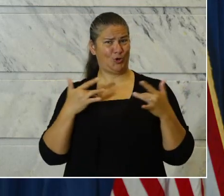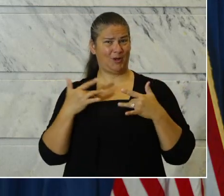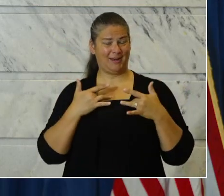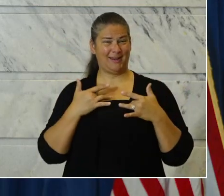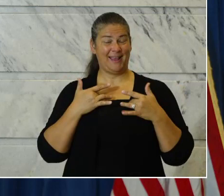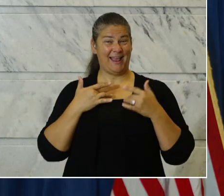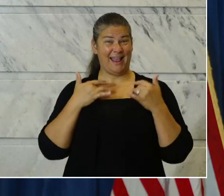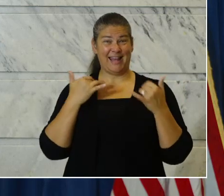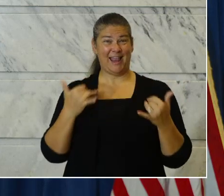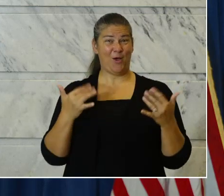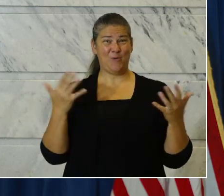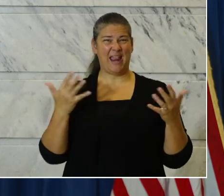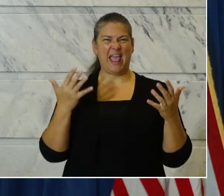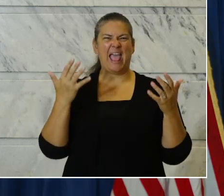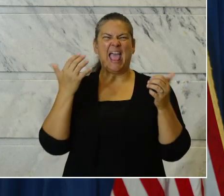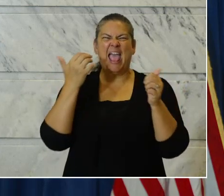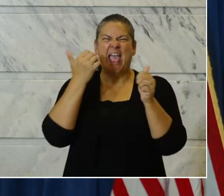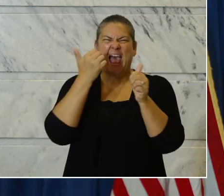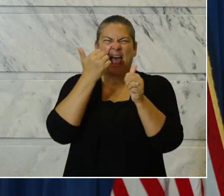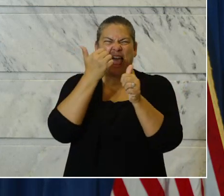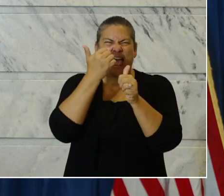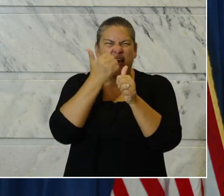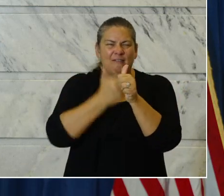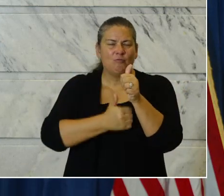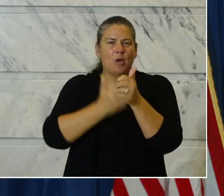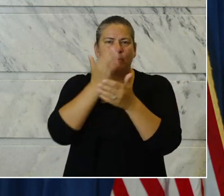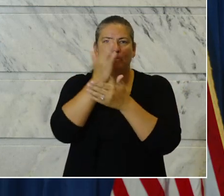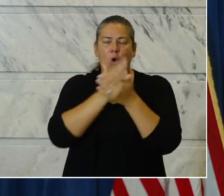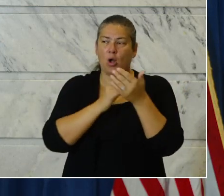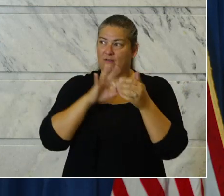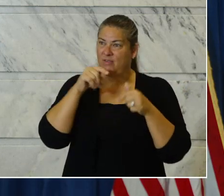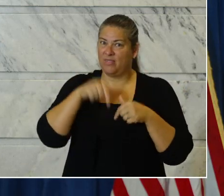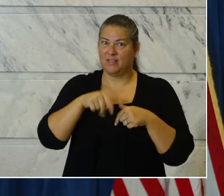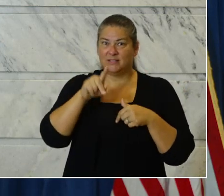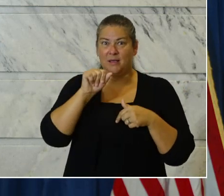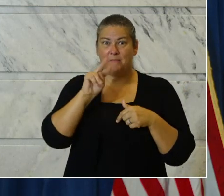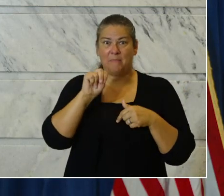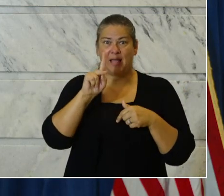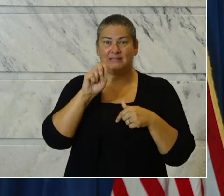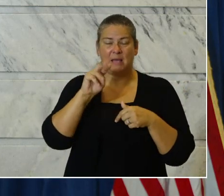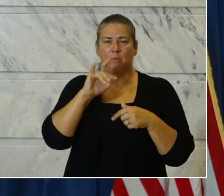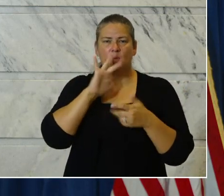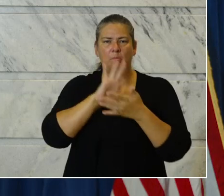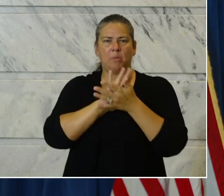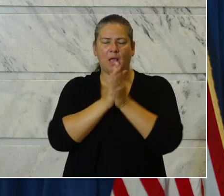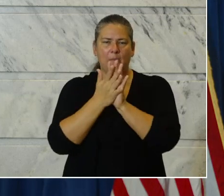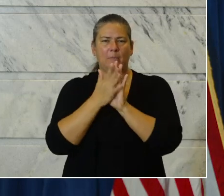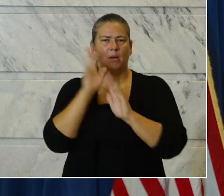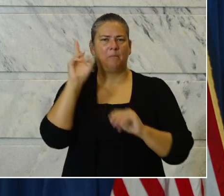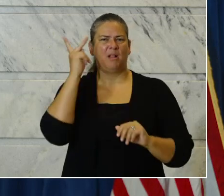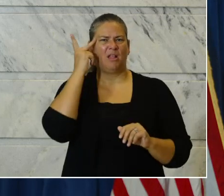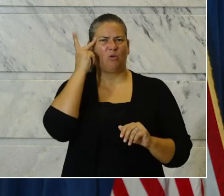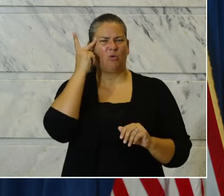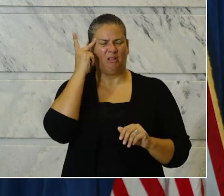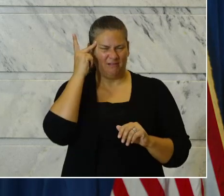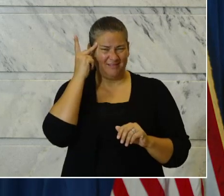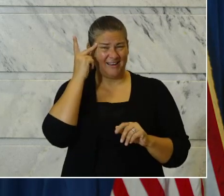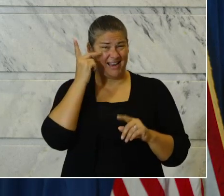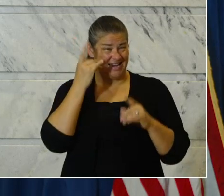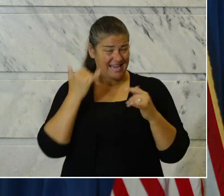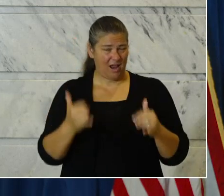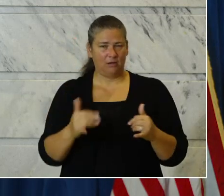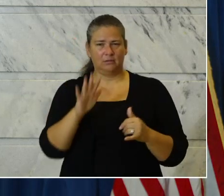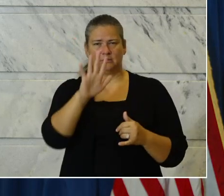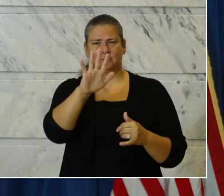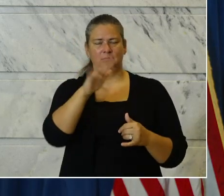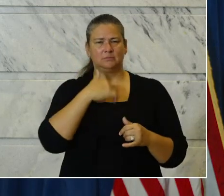political about every part of dealing with a worldwide health pandemic. And I got to tell you, it's frustrating and disappointing. It is